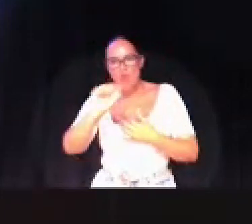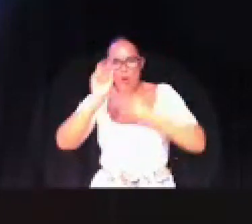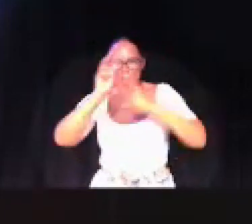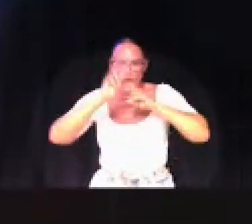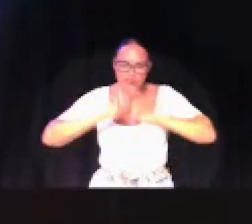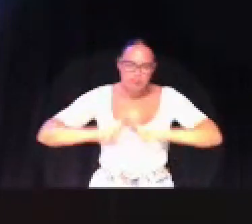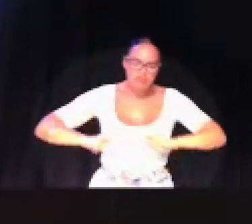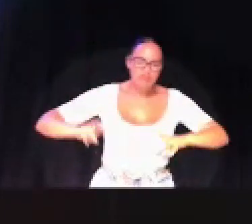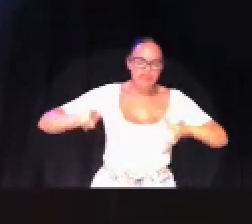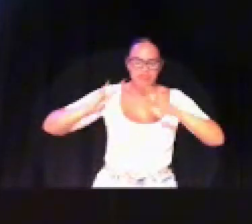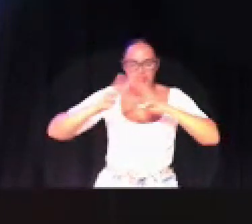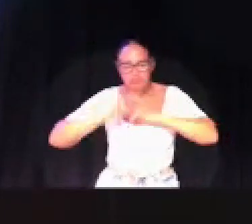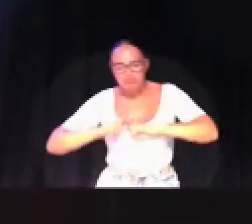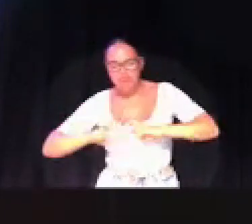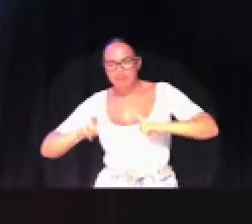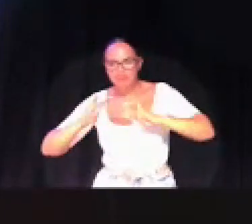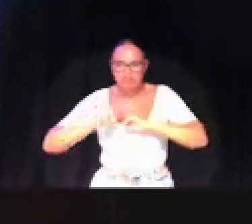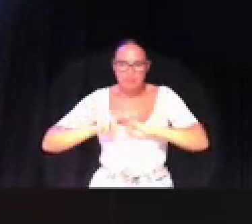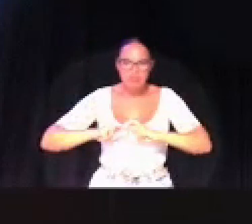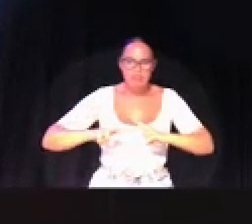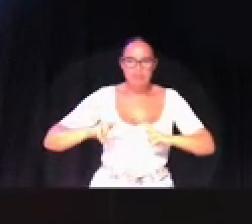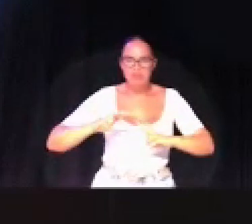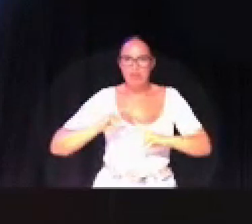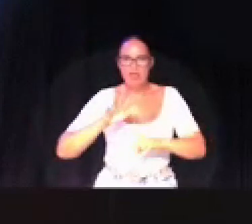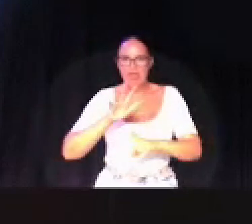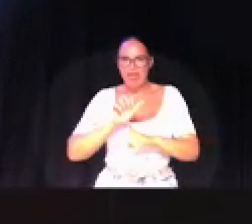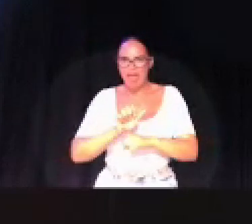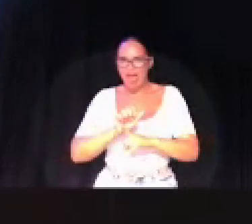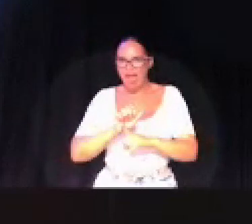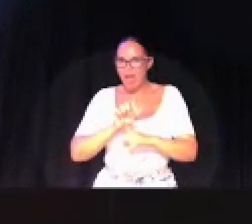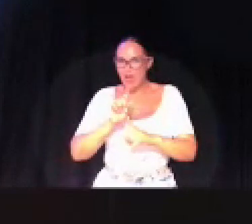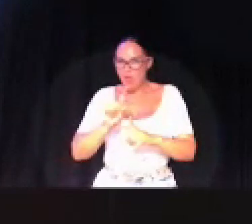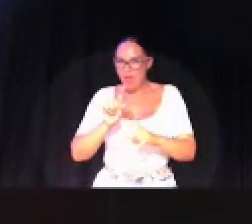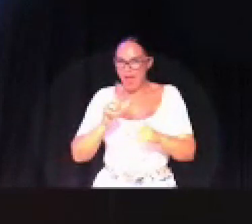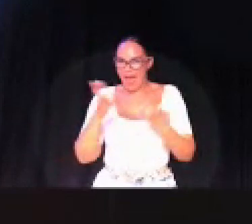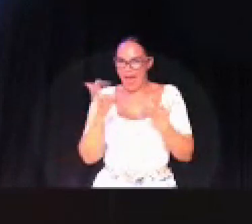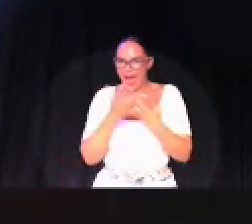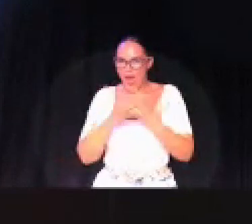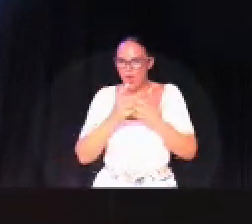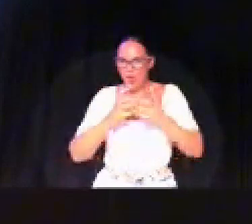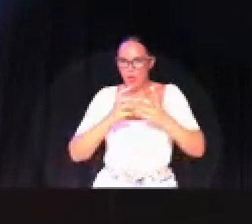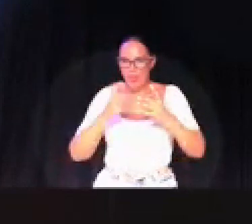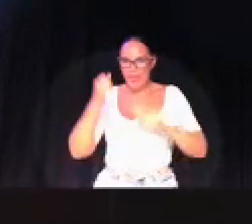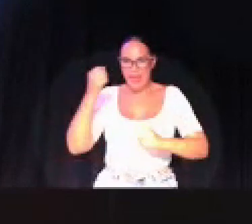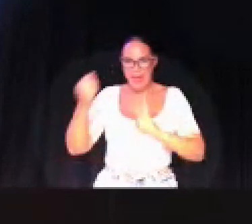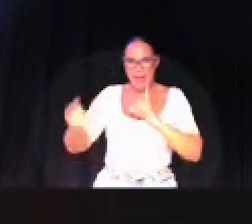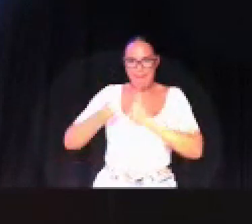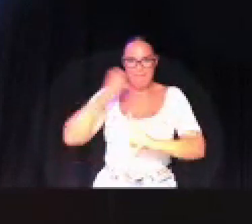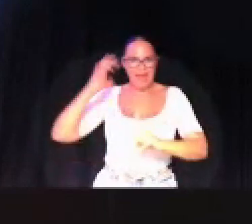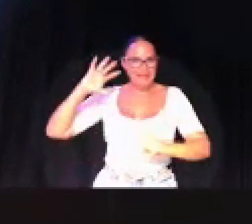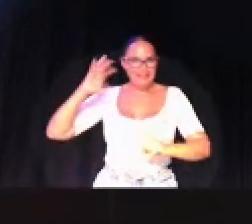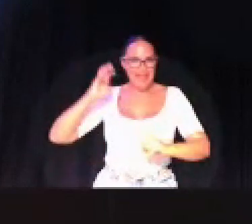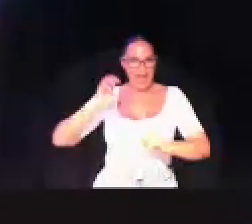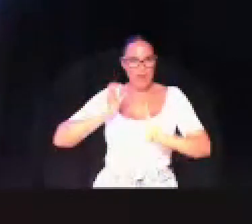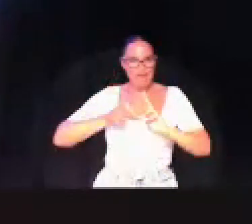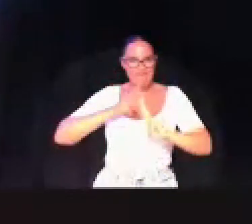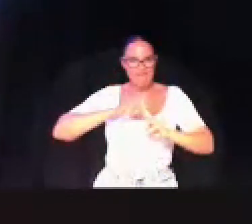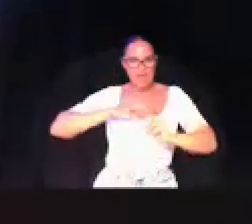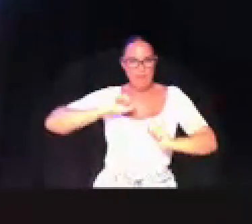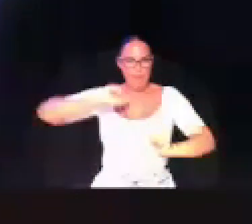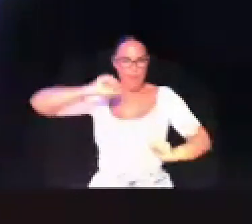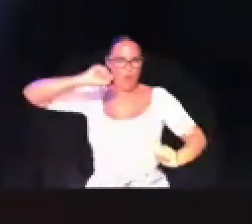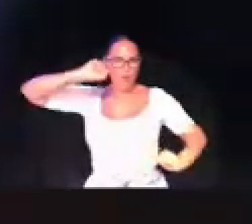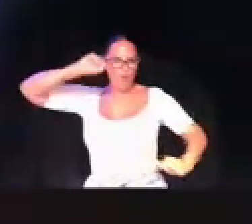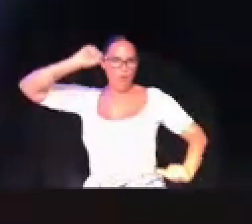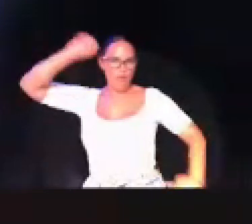explorations, how do you find that the more dynamic movement, how does that impact the sound? And whether you've tried that with